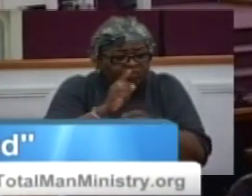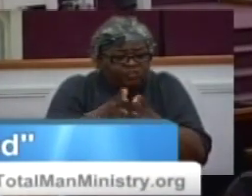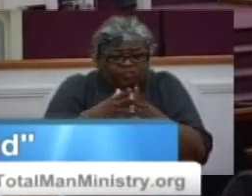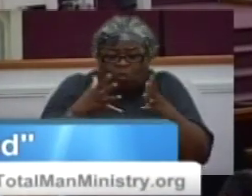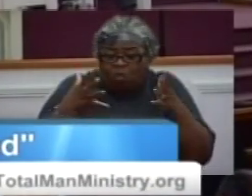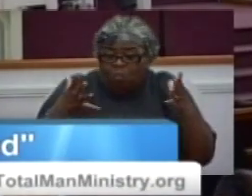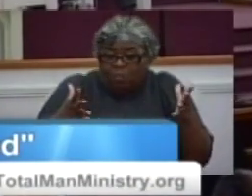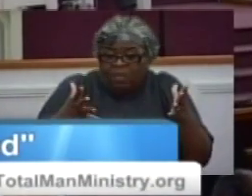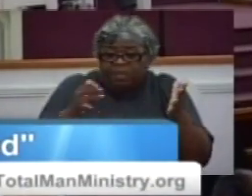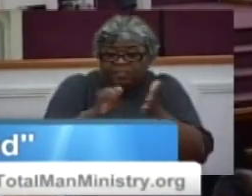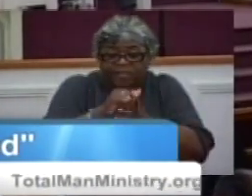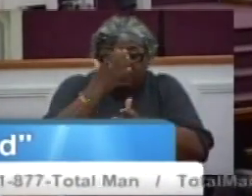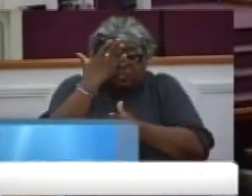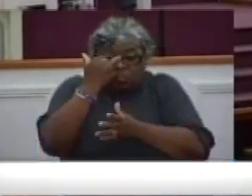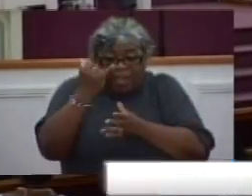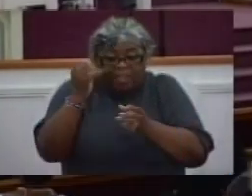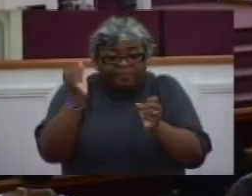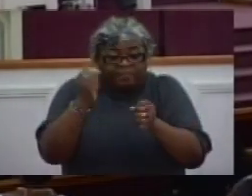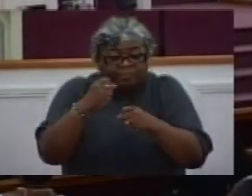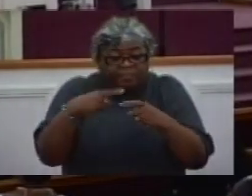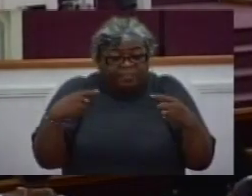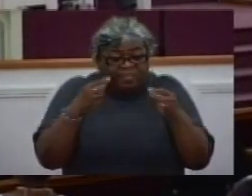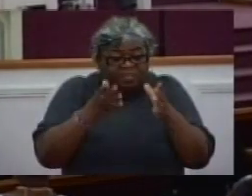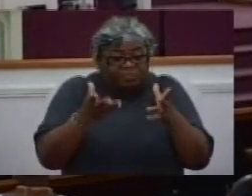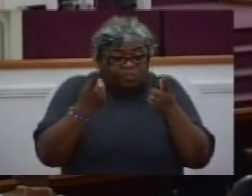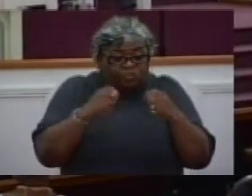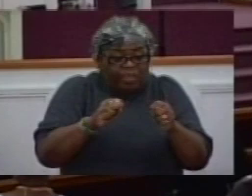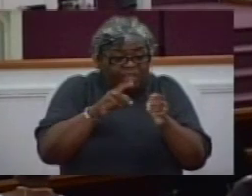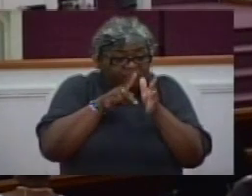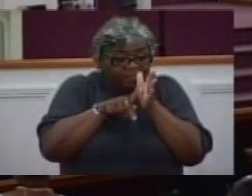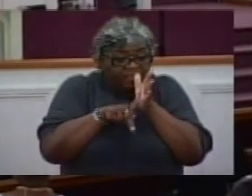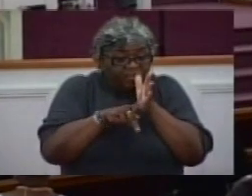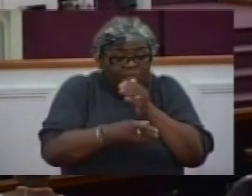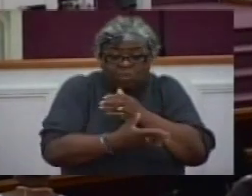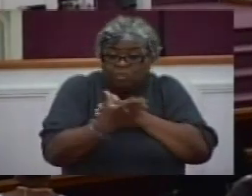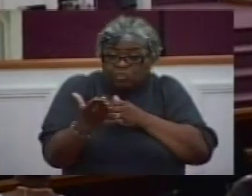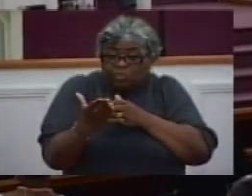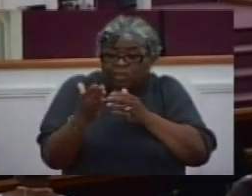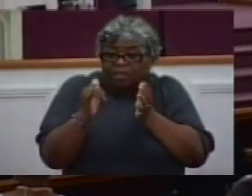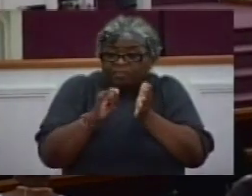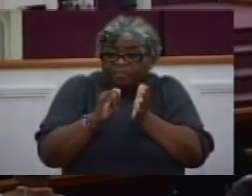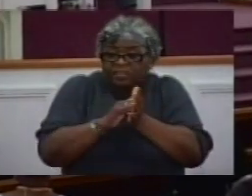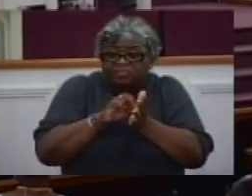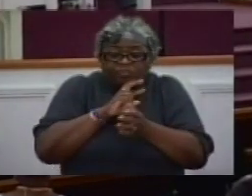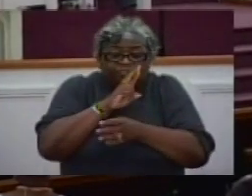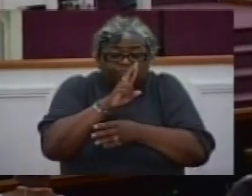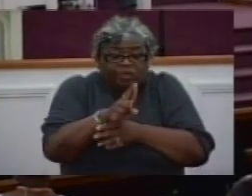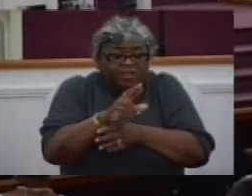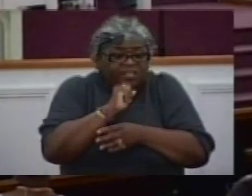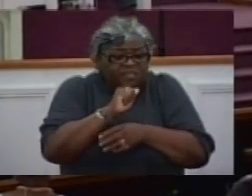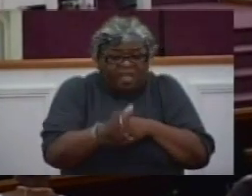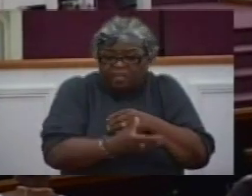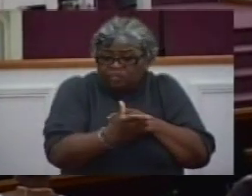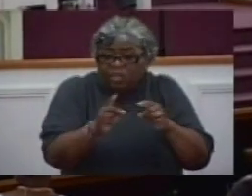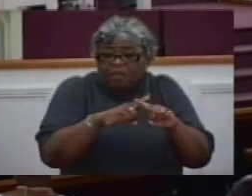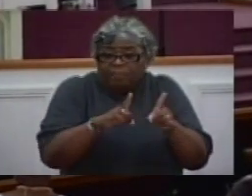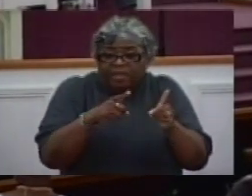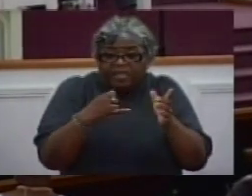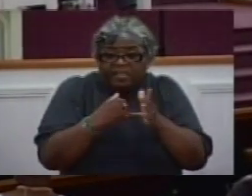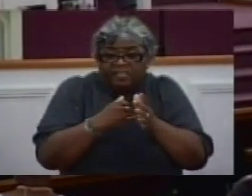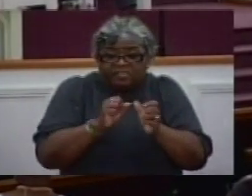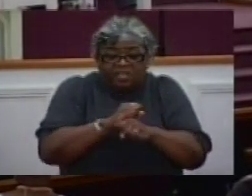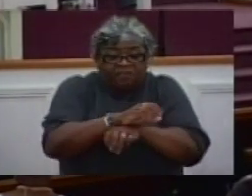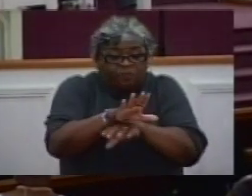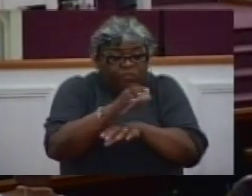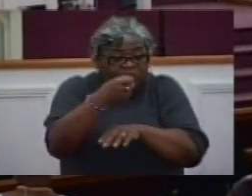much. That's why the enemy is trying to kill you. It's really not you, but it's the